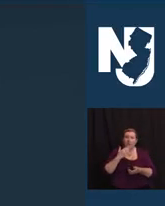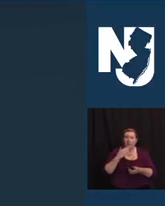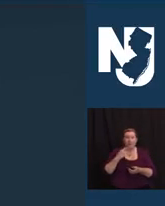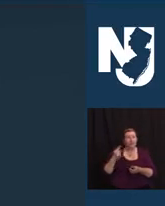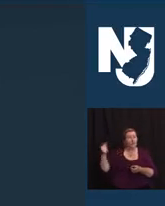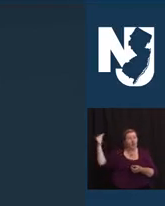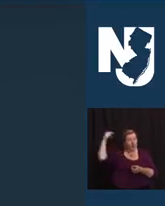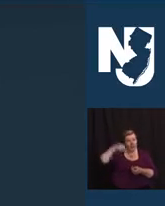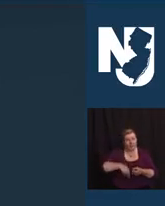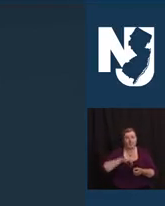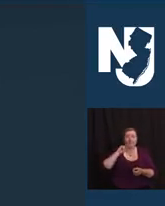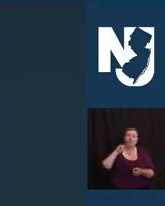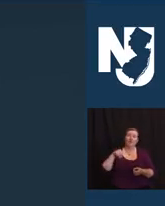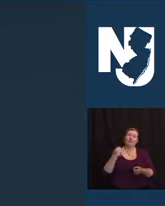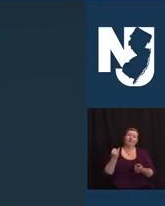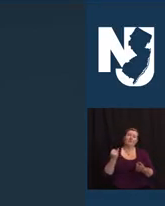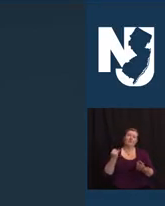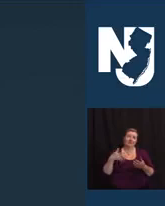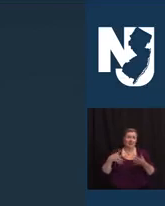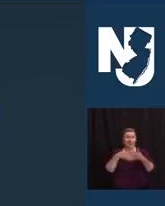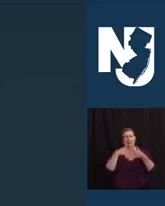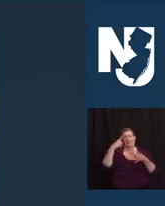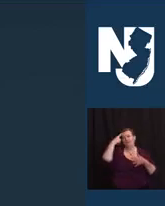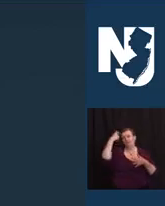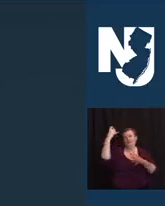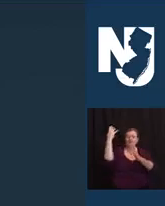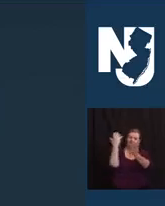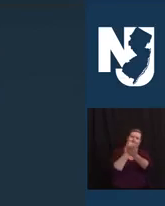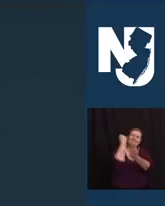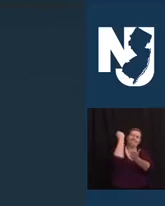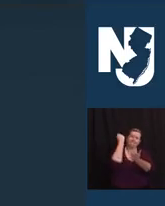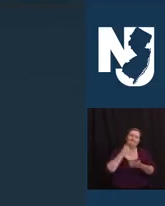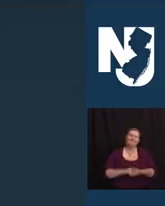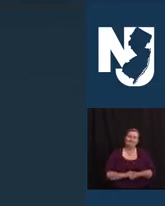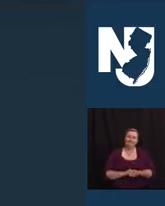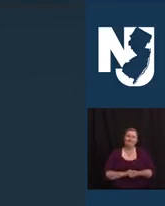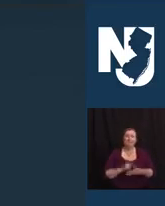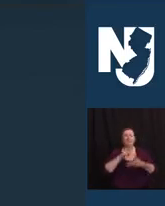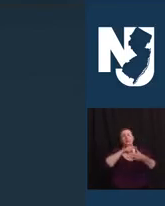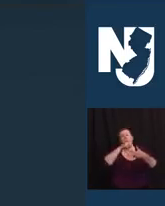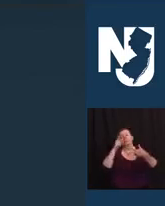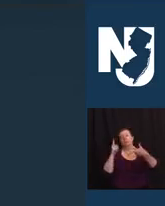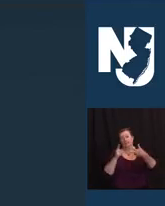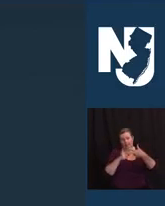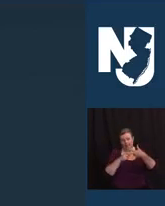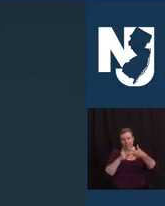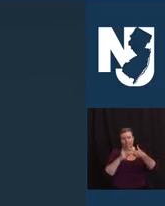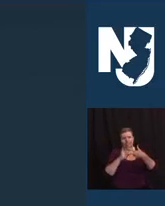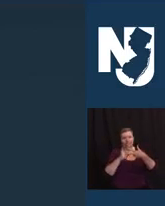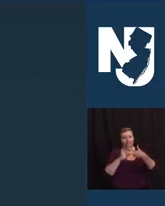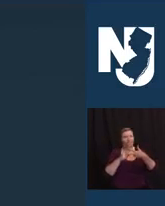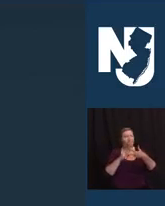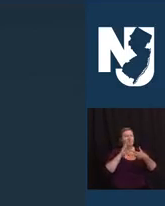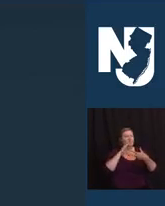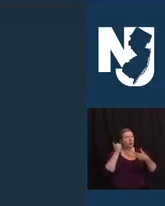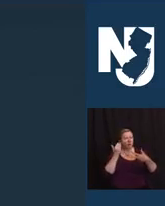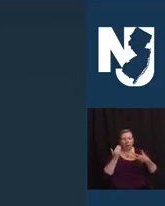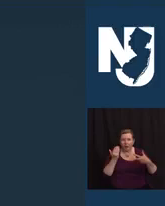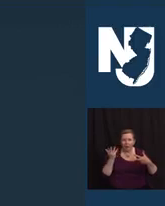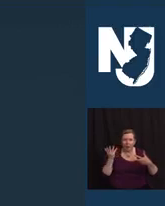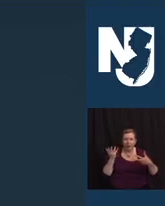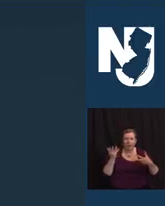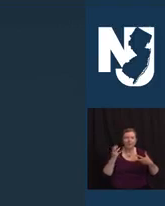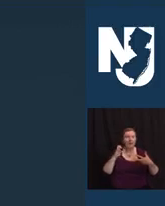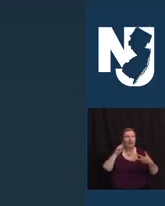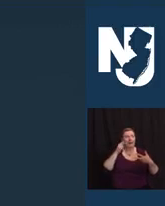their American dream in New Jersey. Next up, let's celebrate, look at that smile, let's celebrate the life of